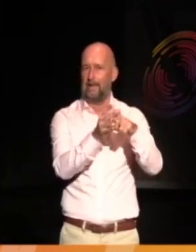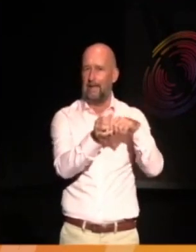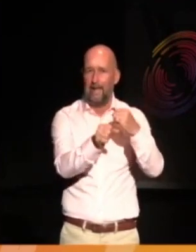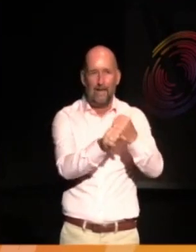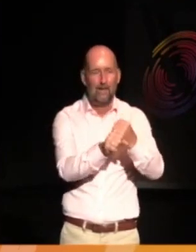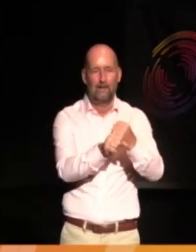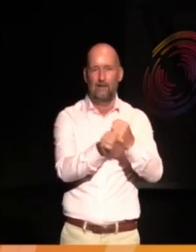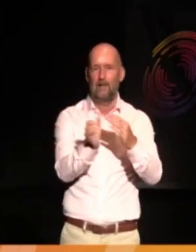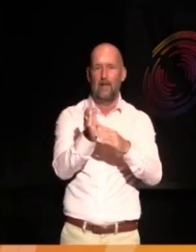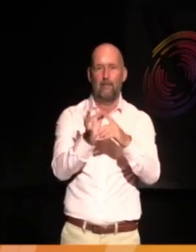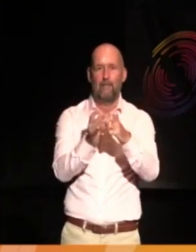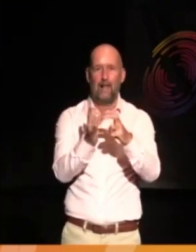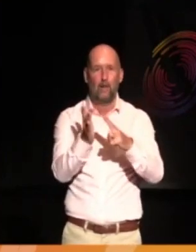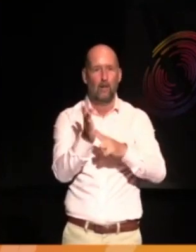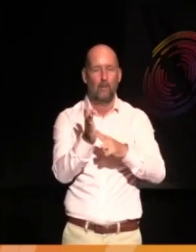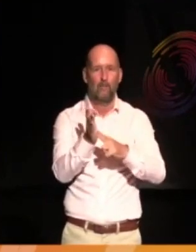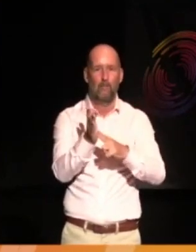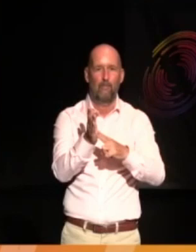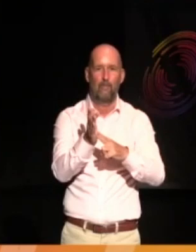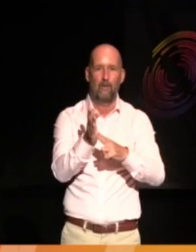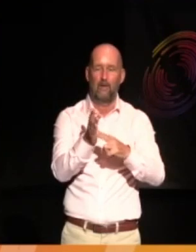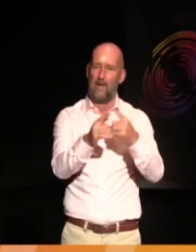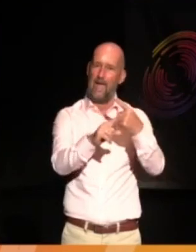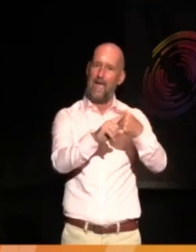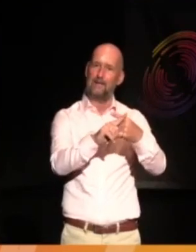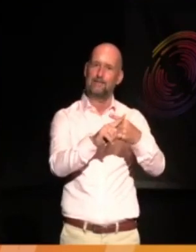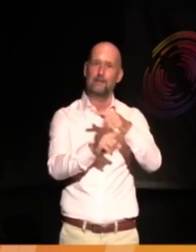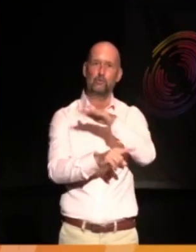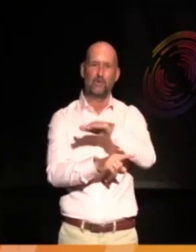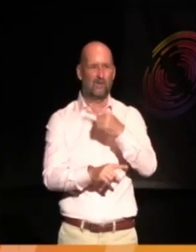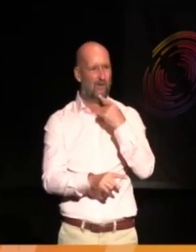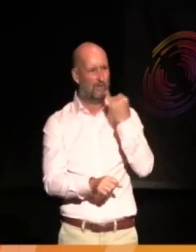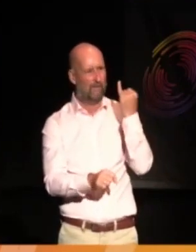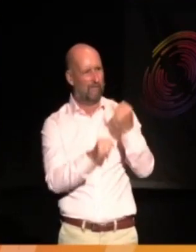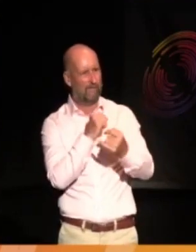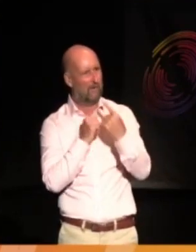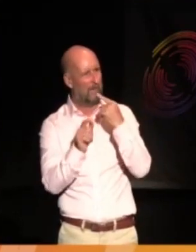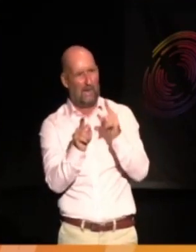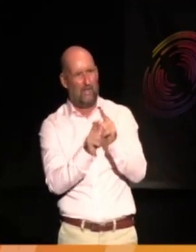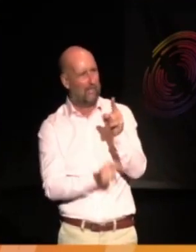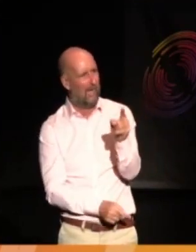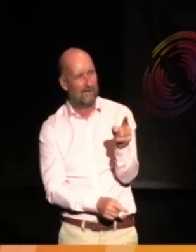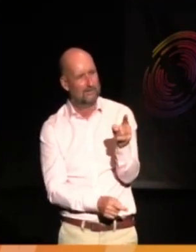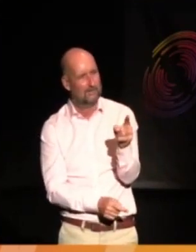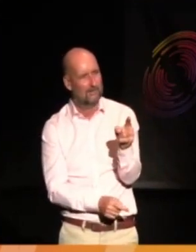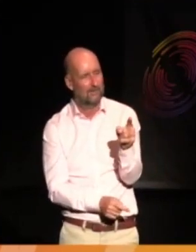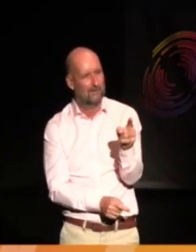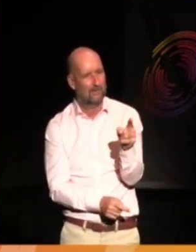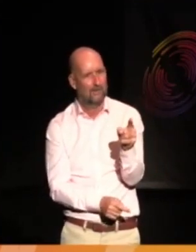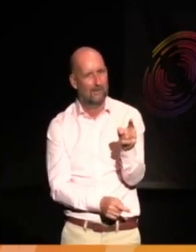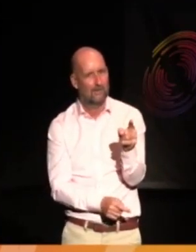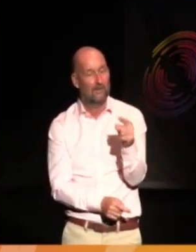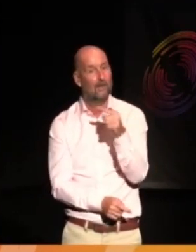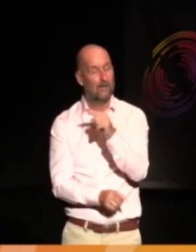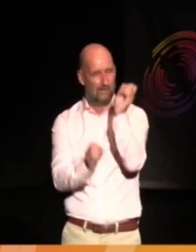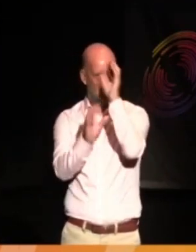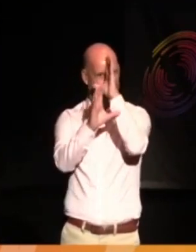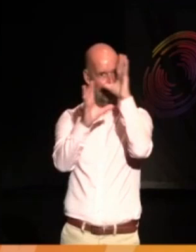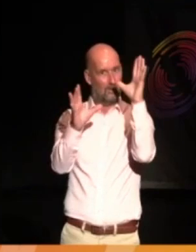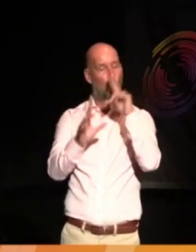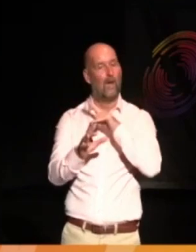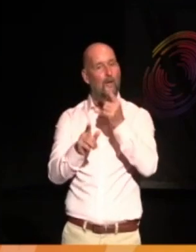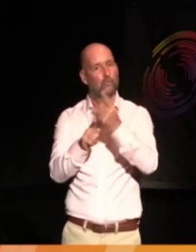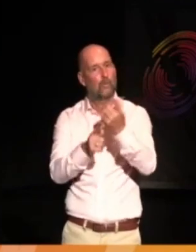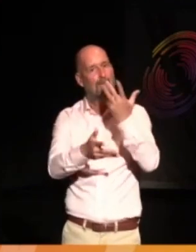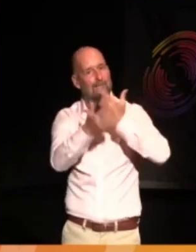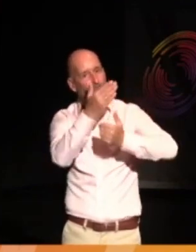they think, well, I'm never going to fucking be that. Do you know what I mean? So then I might as well, if that's what it means to make history, then,